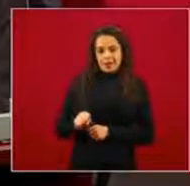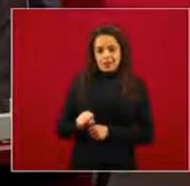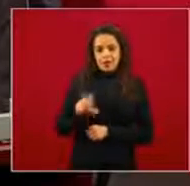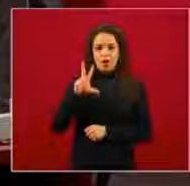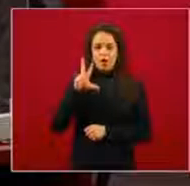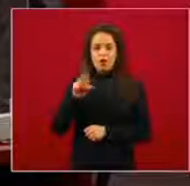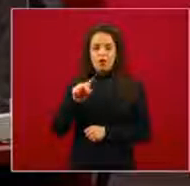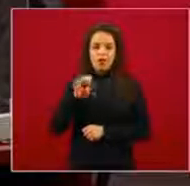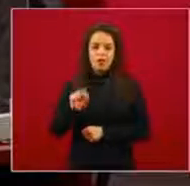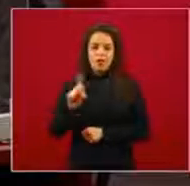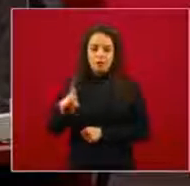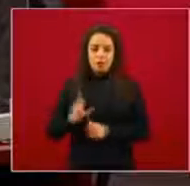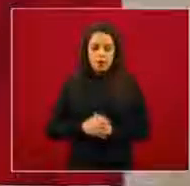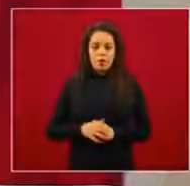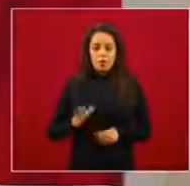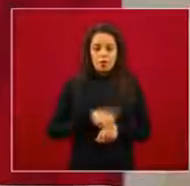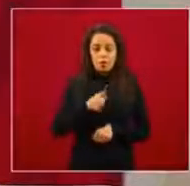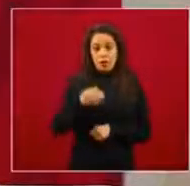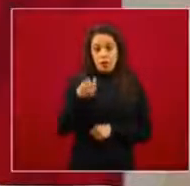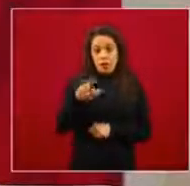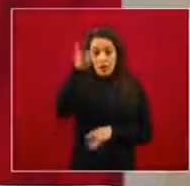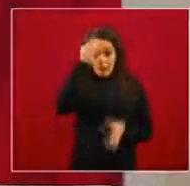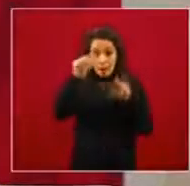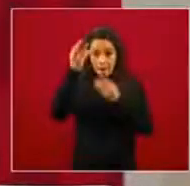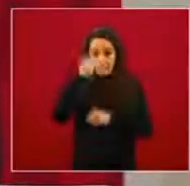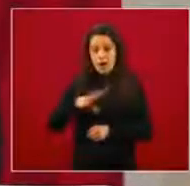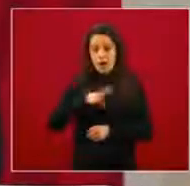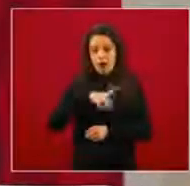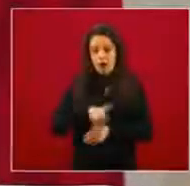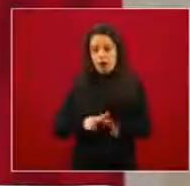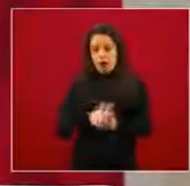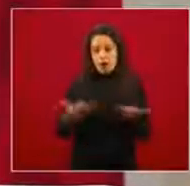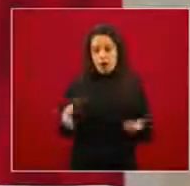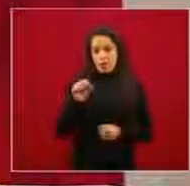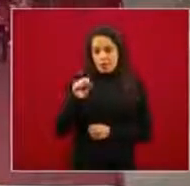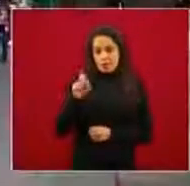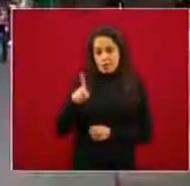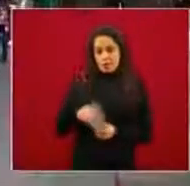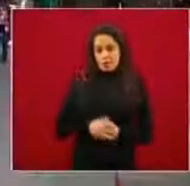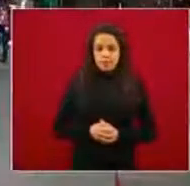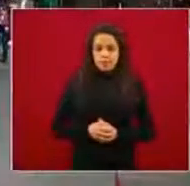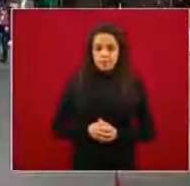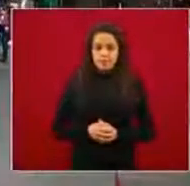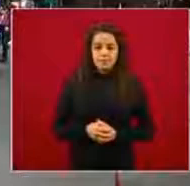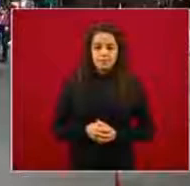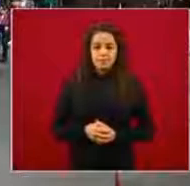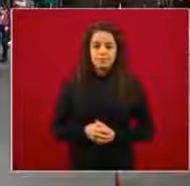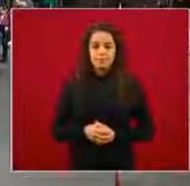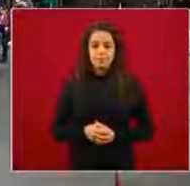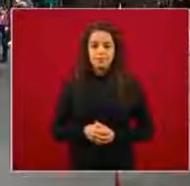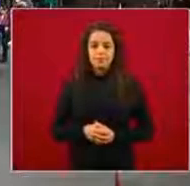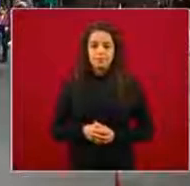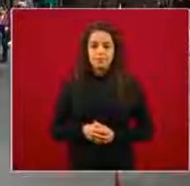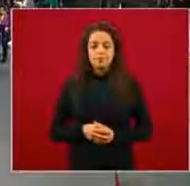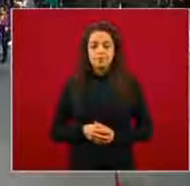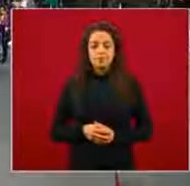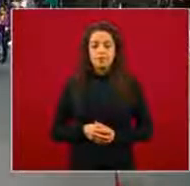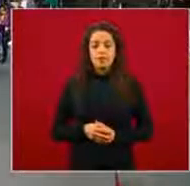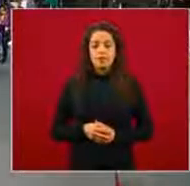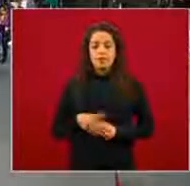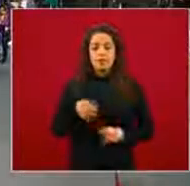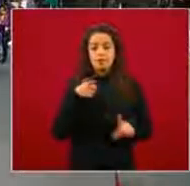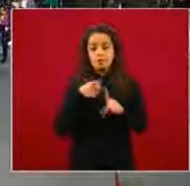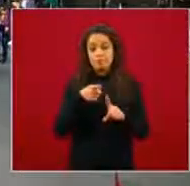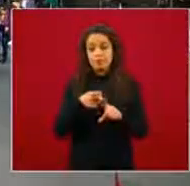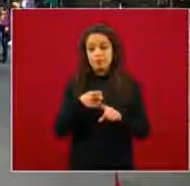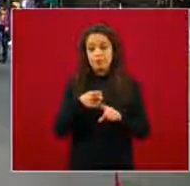study guide. So the expected teaching are in the free textbook. In relation with